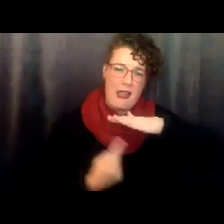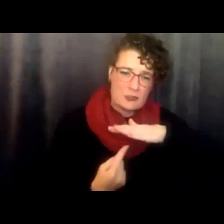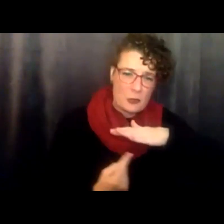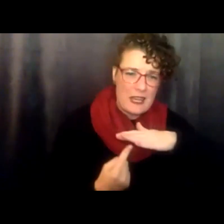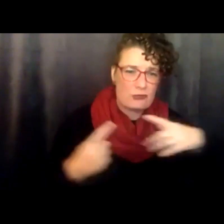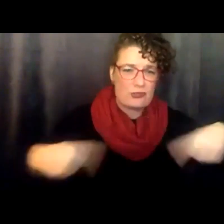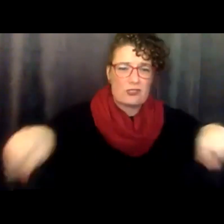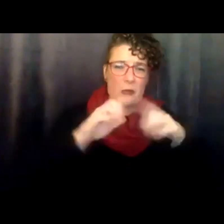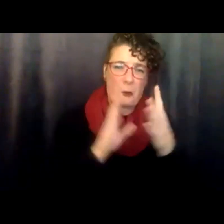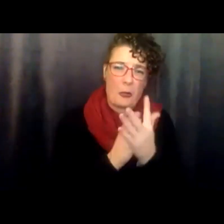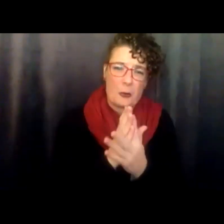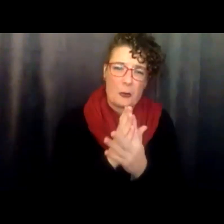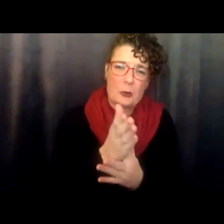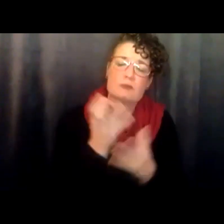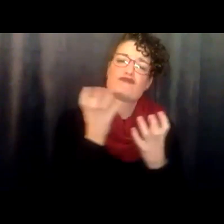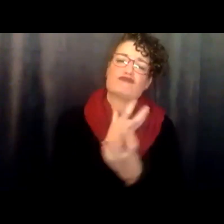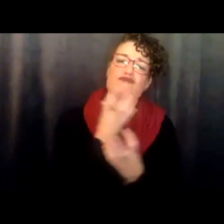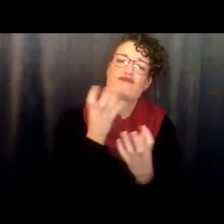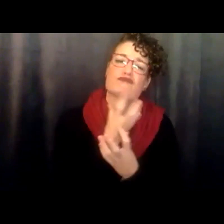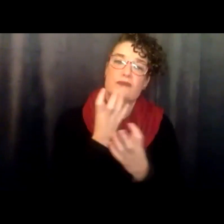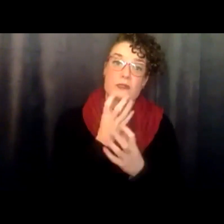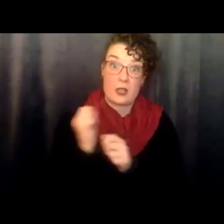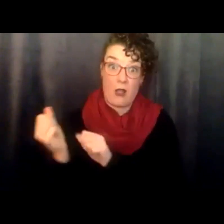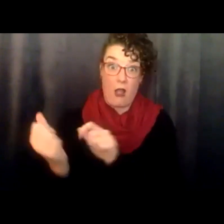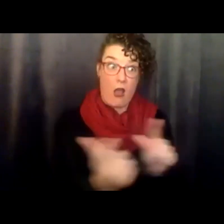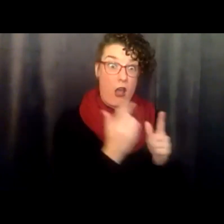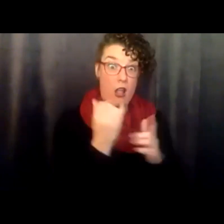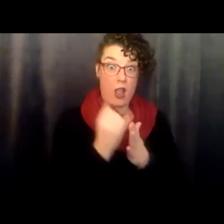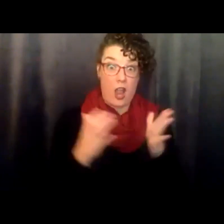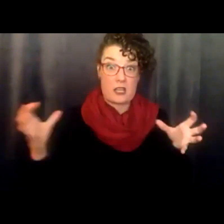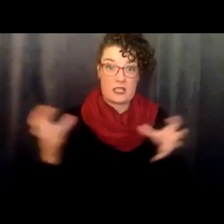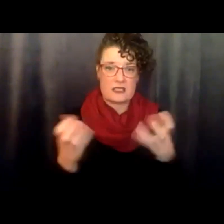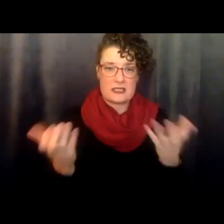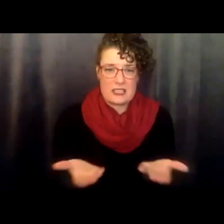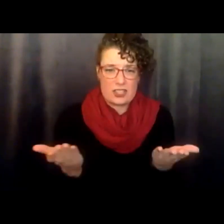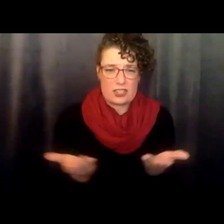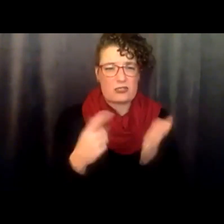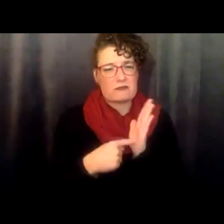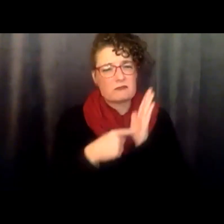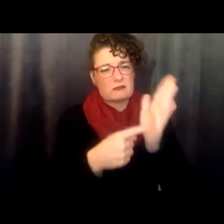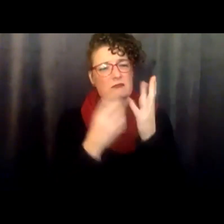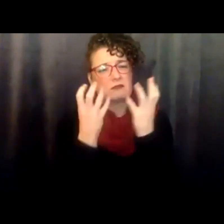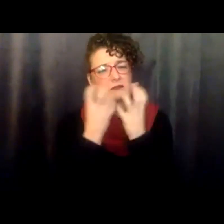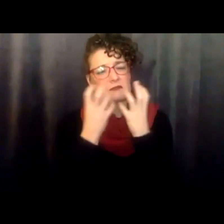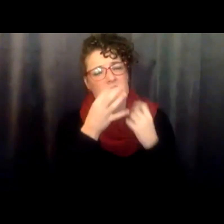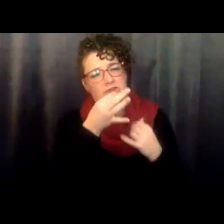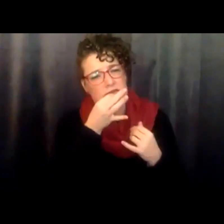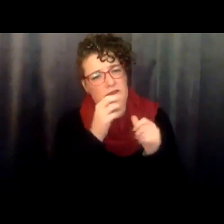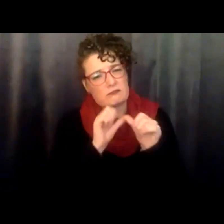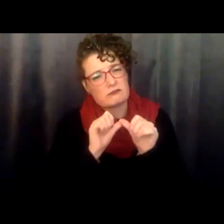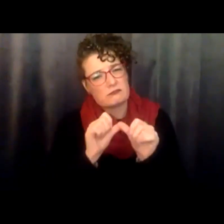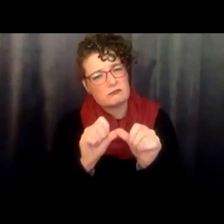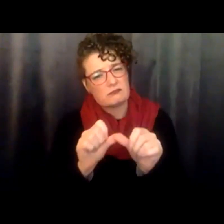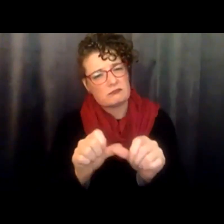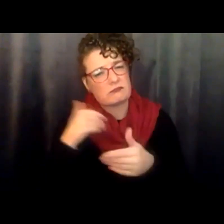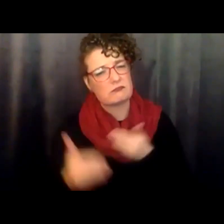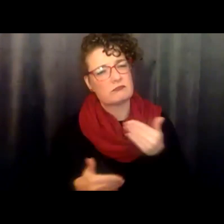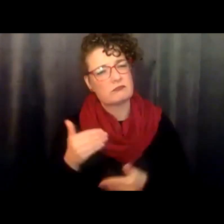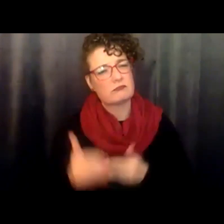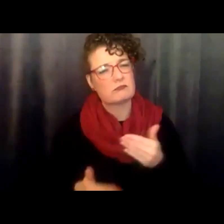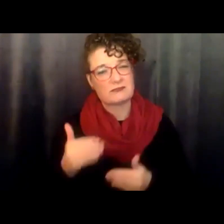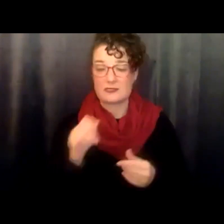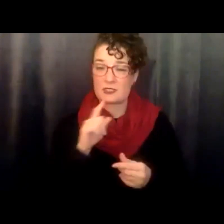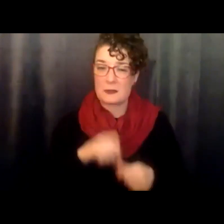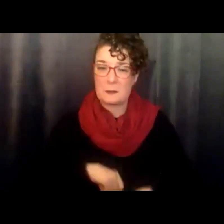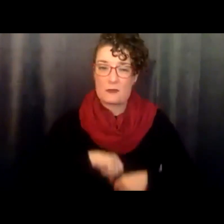And every one of the artists gathered here demonstrated such incredible tenacity. And I'm so incredibly proud of